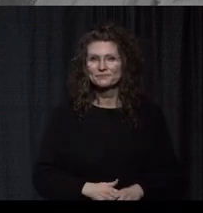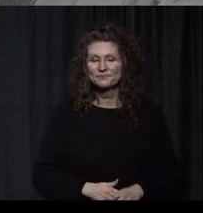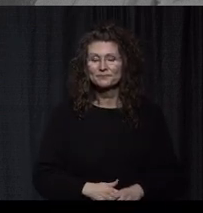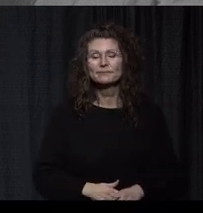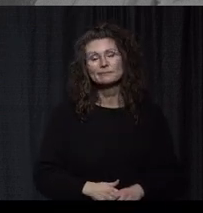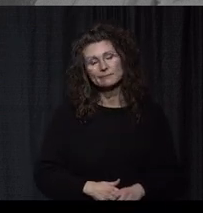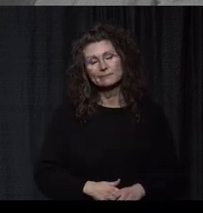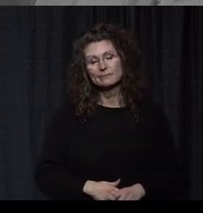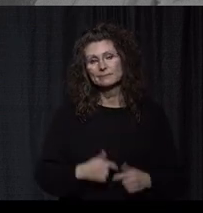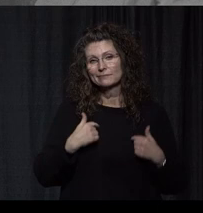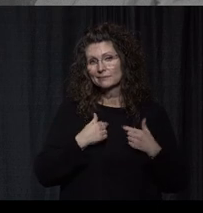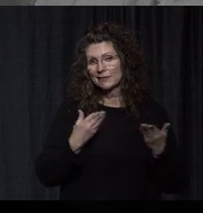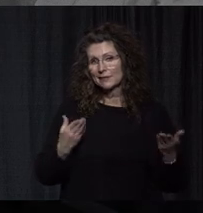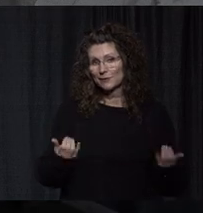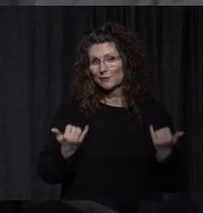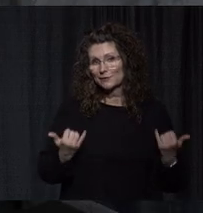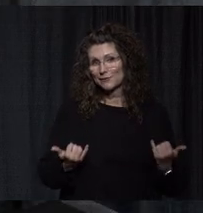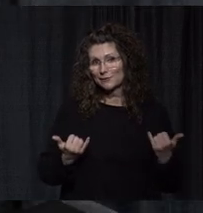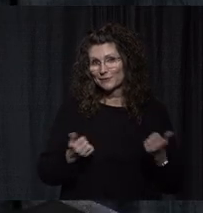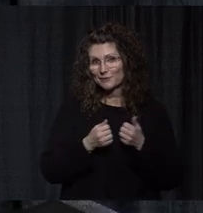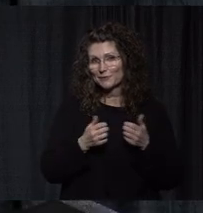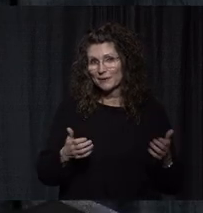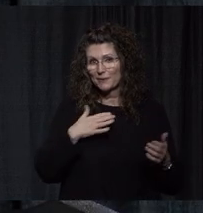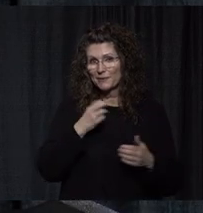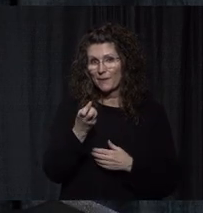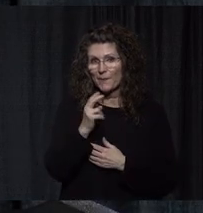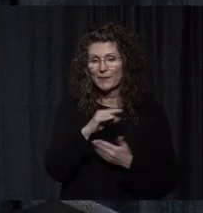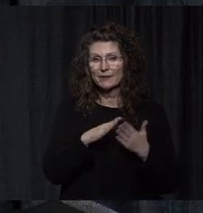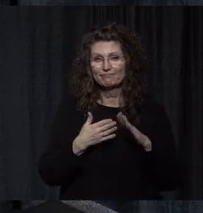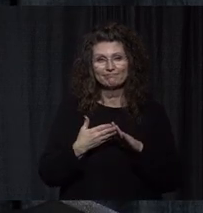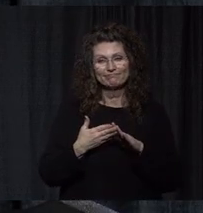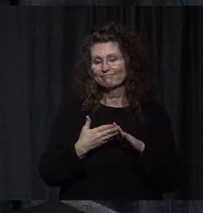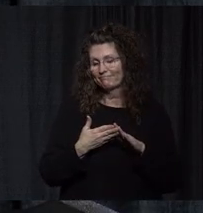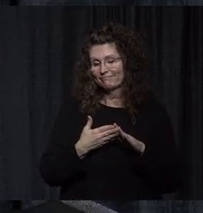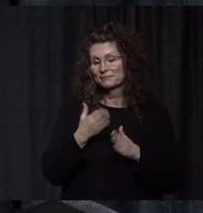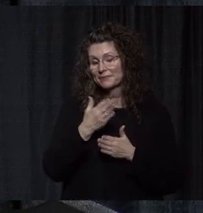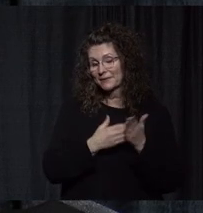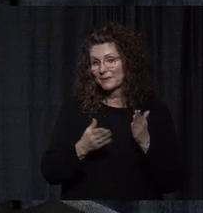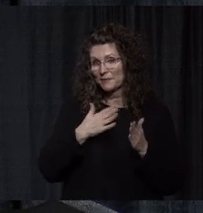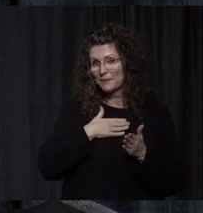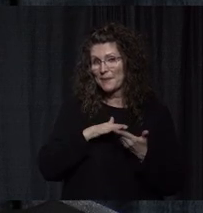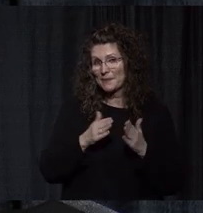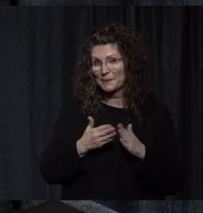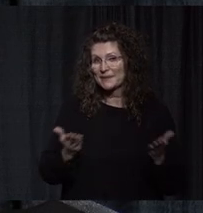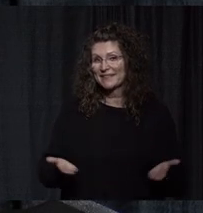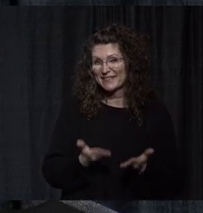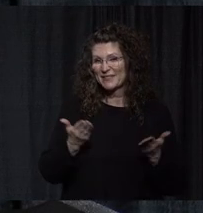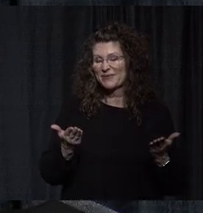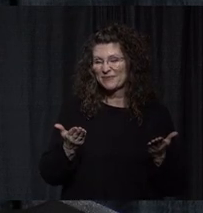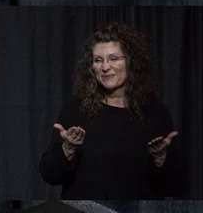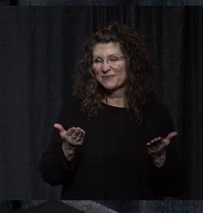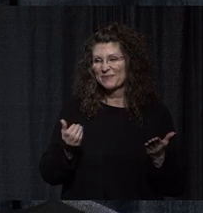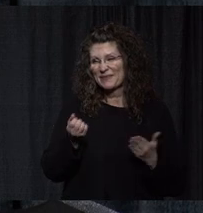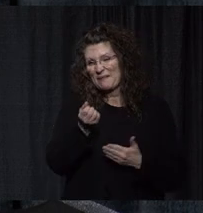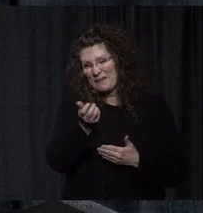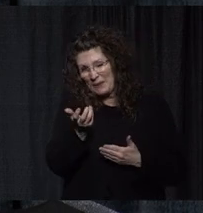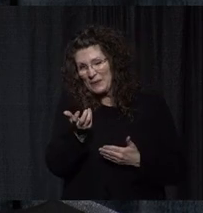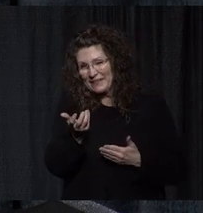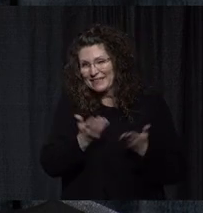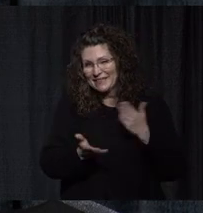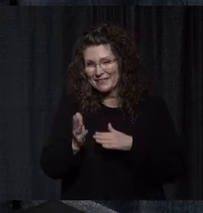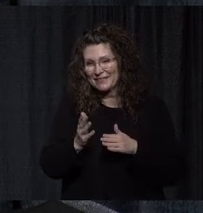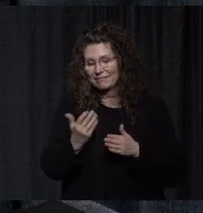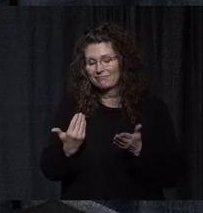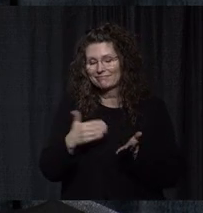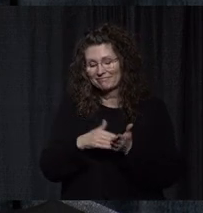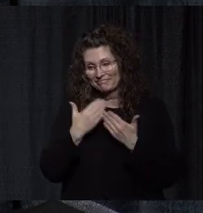So I wouldn't be here where I am today without my own community, and some of them are here. The microcosm of my community is here tonight. I thank you